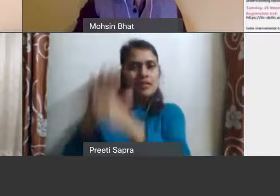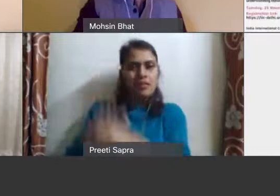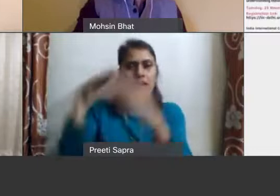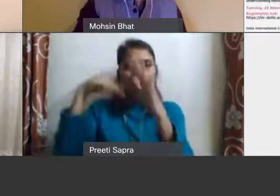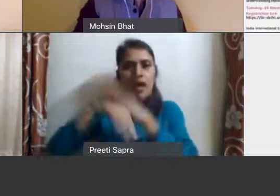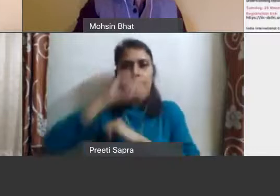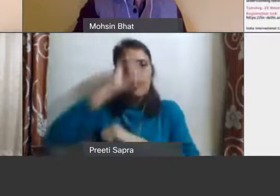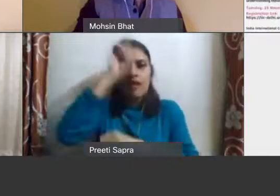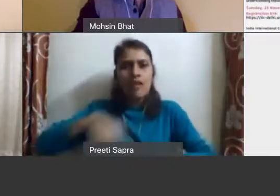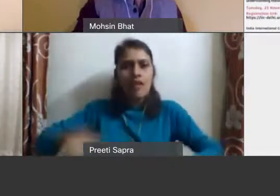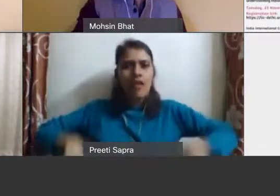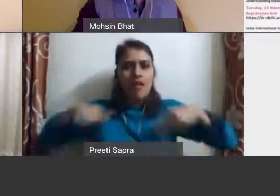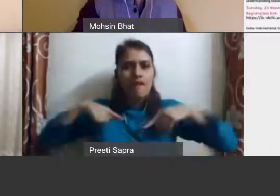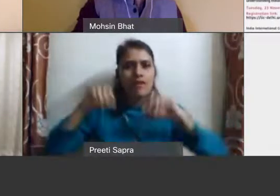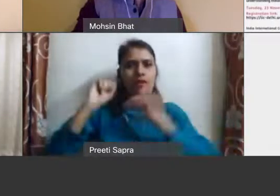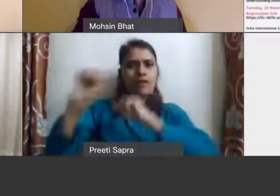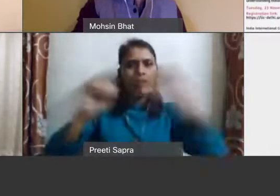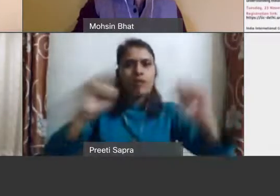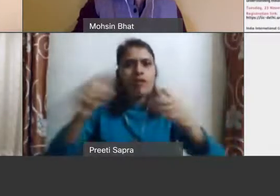Professor Bhatt.